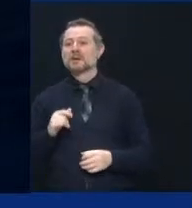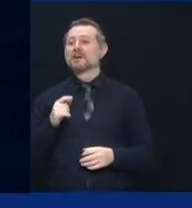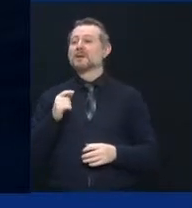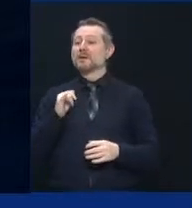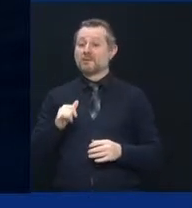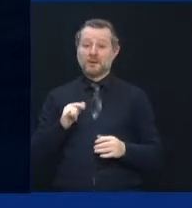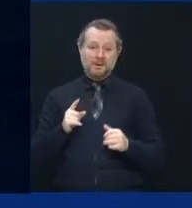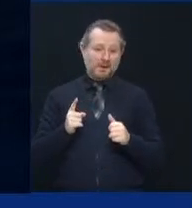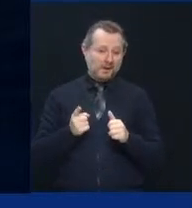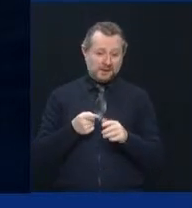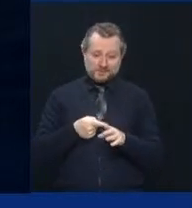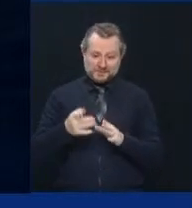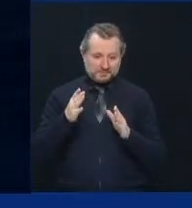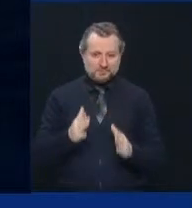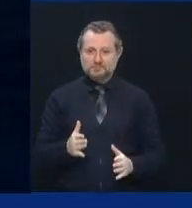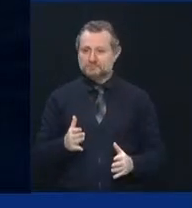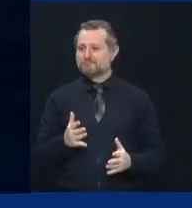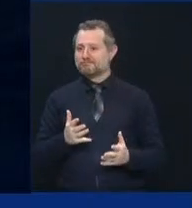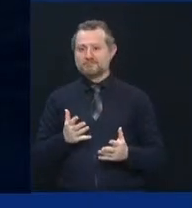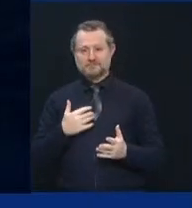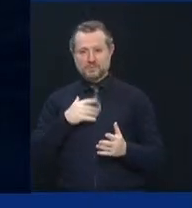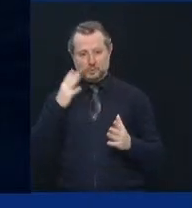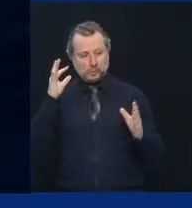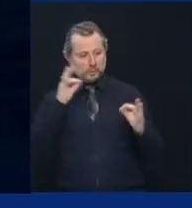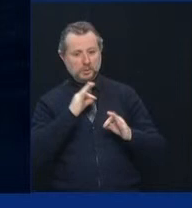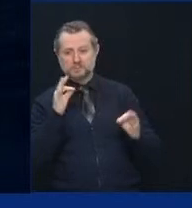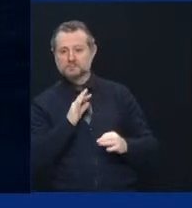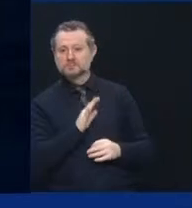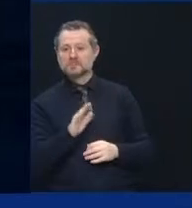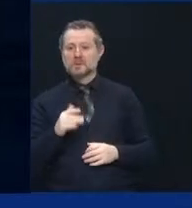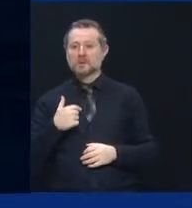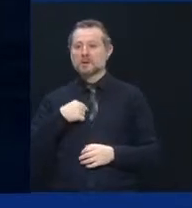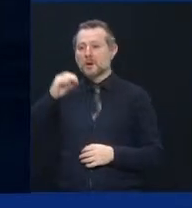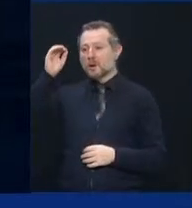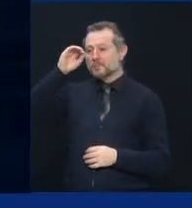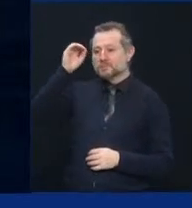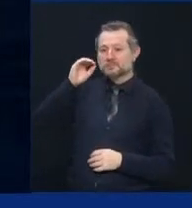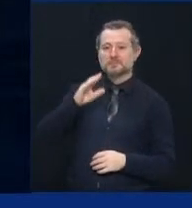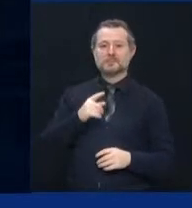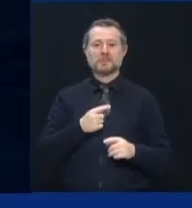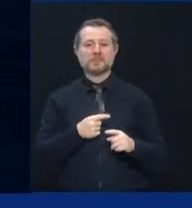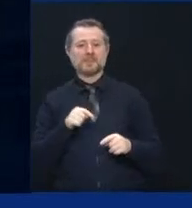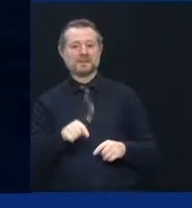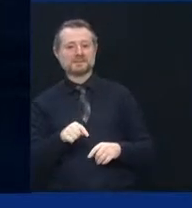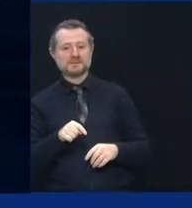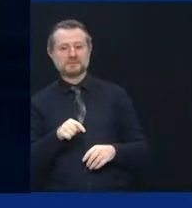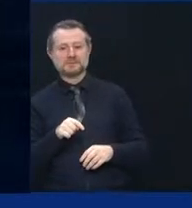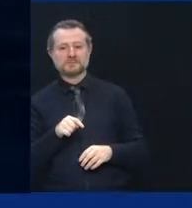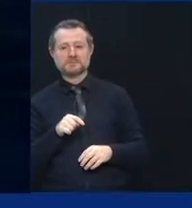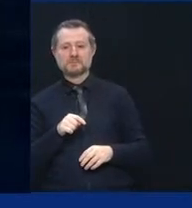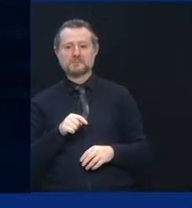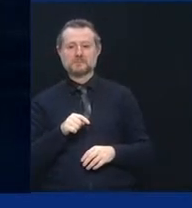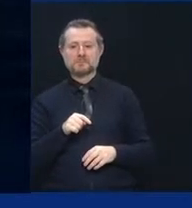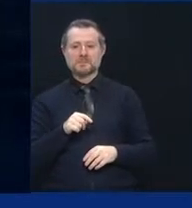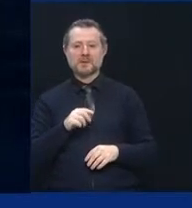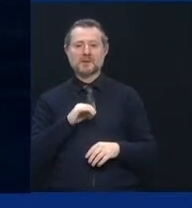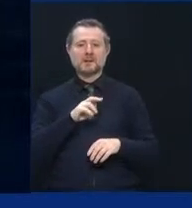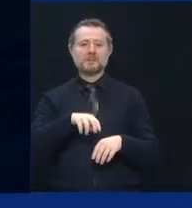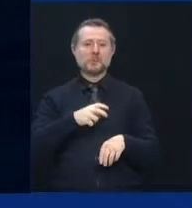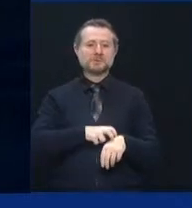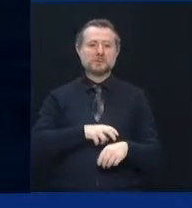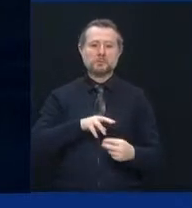don't know. People will have opinions, but this is a virus that mutates, and you don't know what it's going to